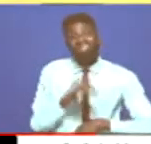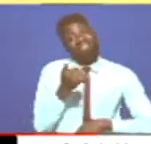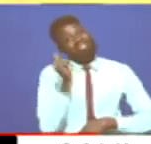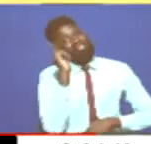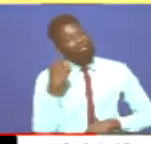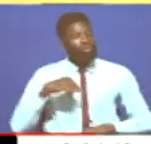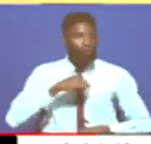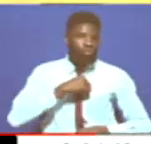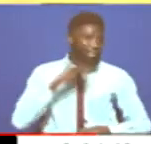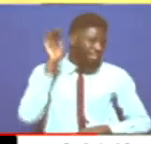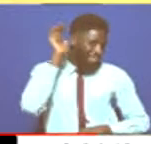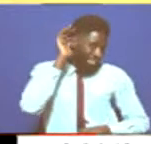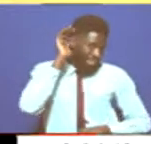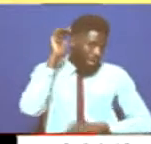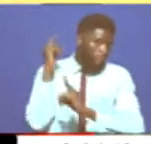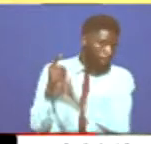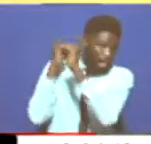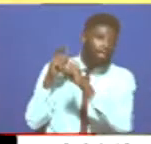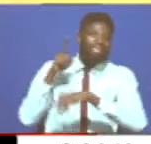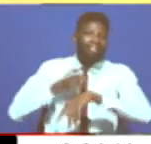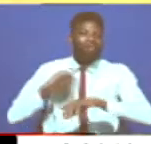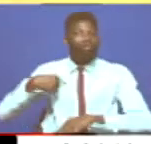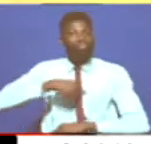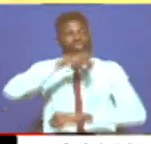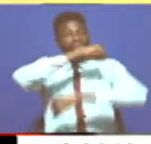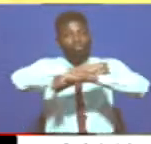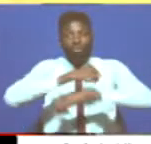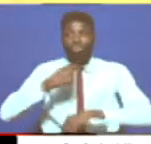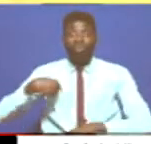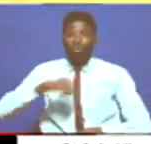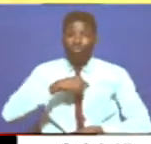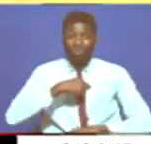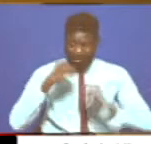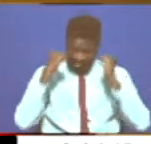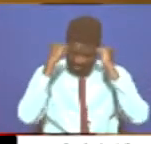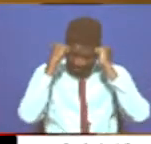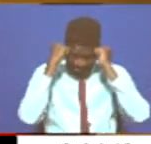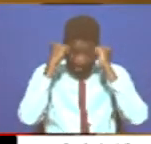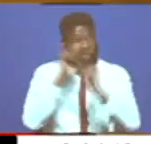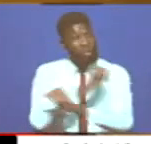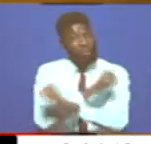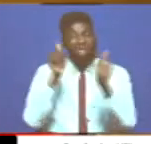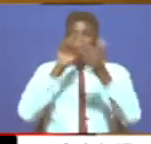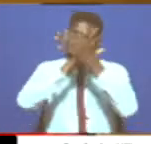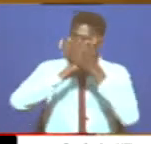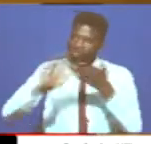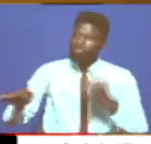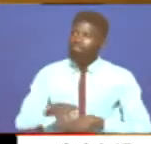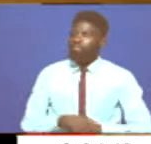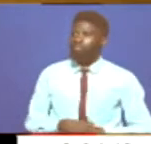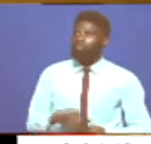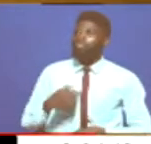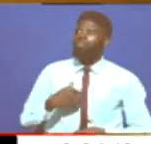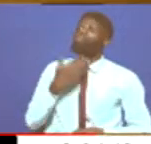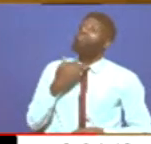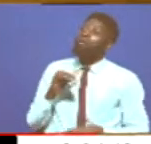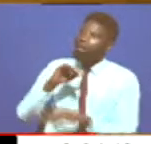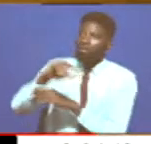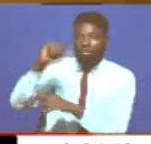shule, tukasikia marisasi, hatusome vizuri kwa shule. Ningependa kuambia serikali